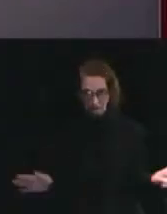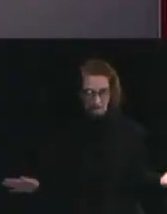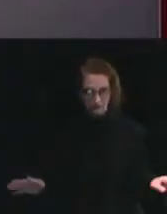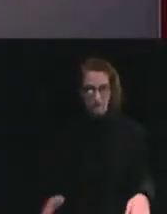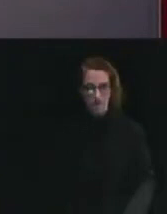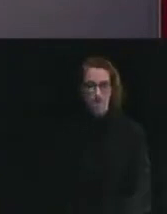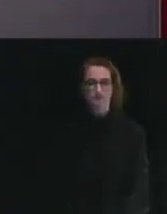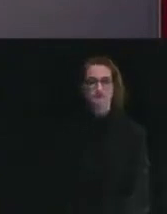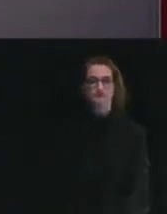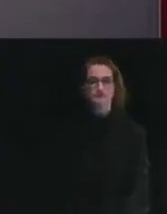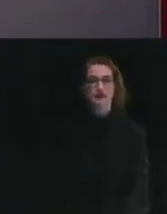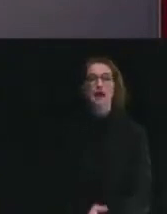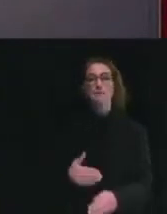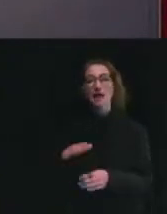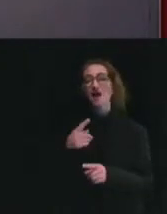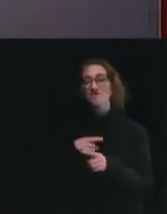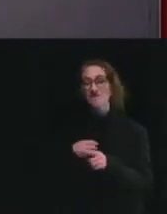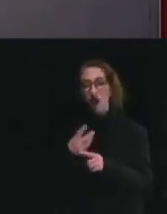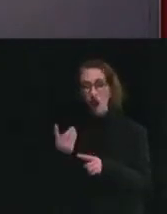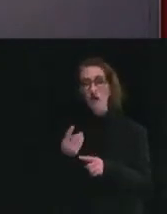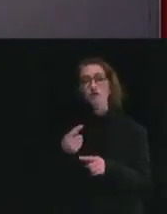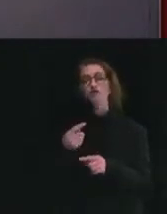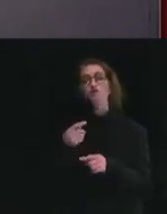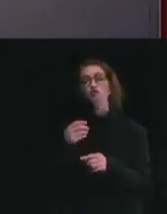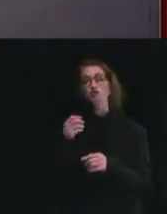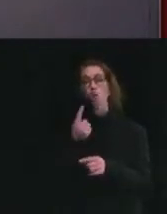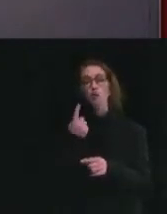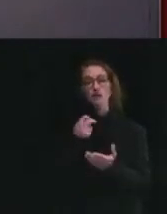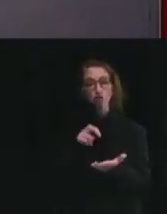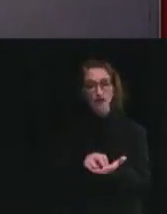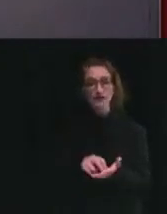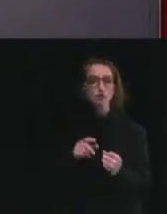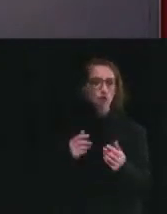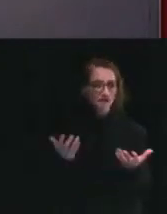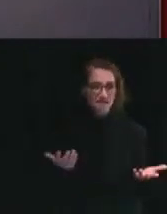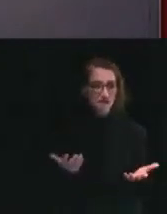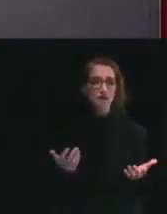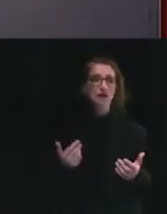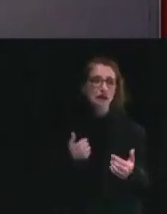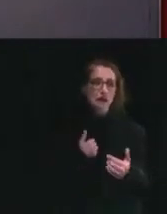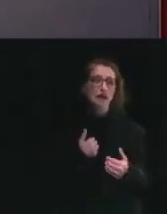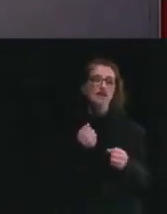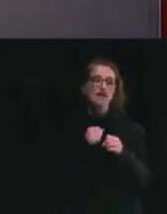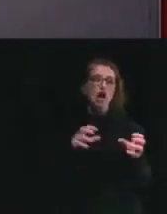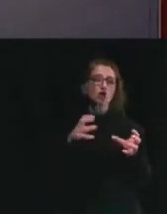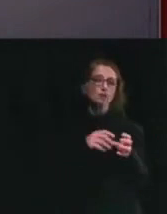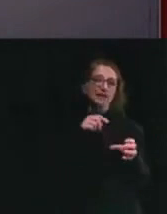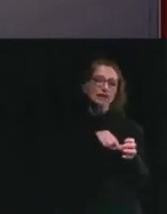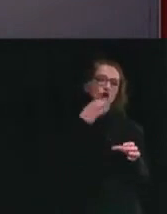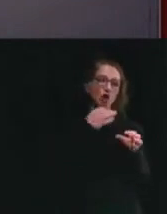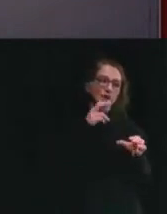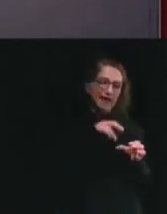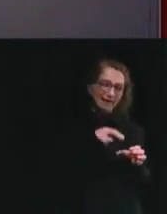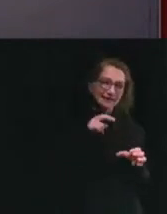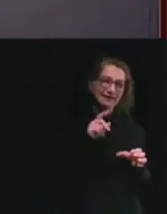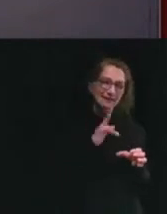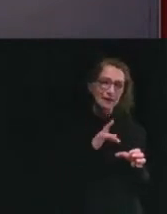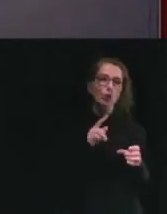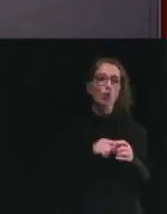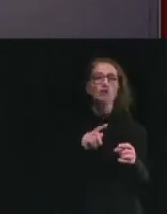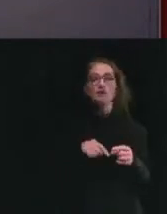42% saying I've done one activity as a freelancer and that's what I did. 25% said I was an actor in an independent group,